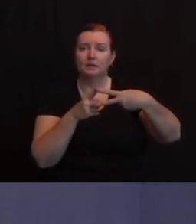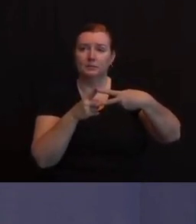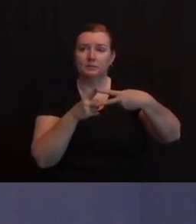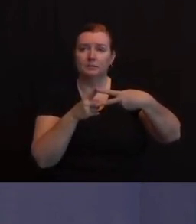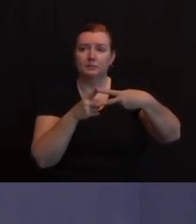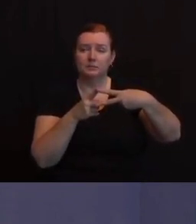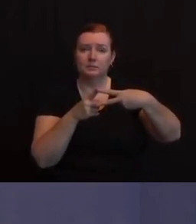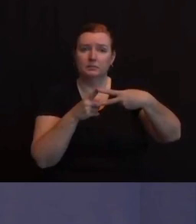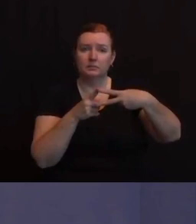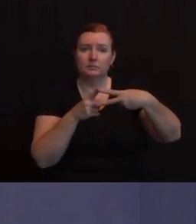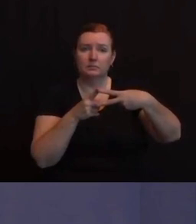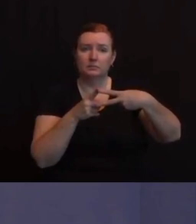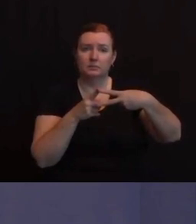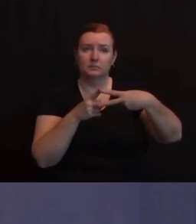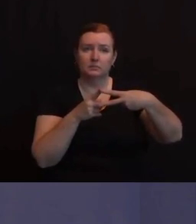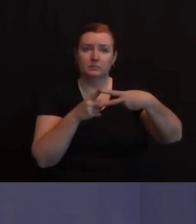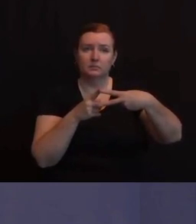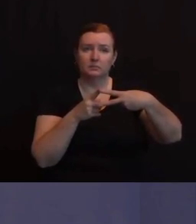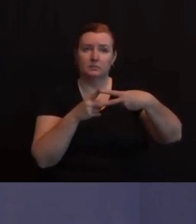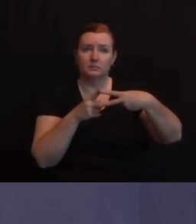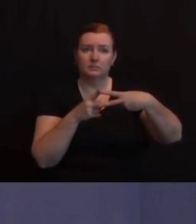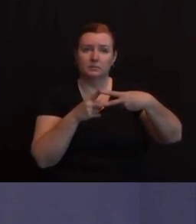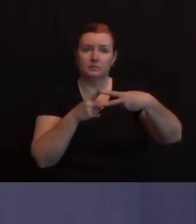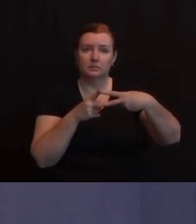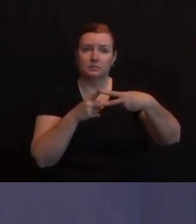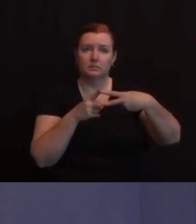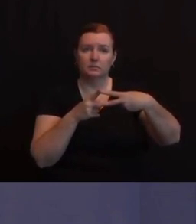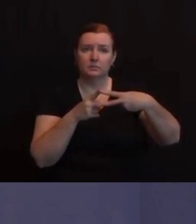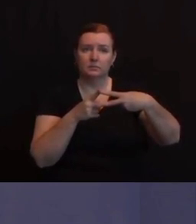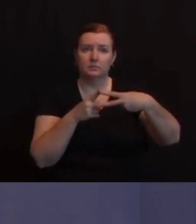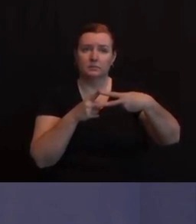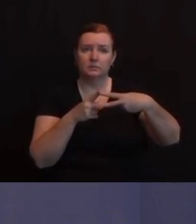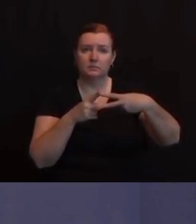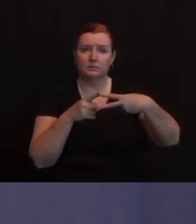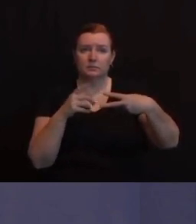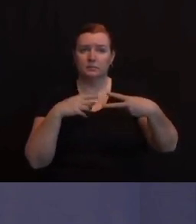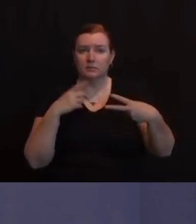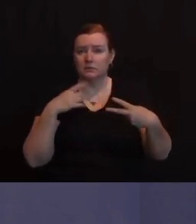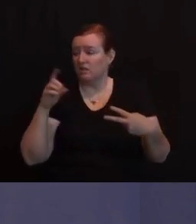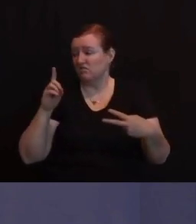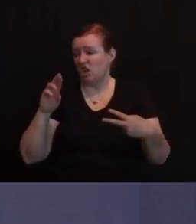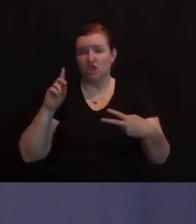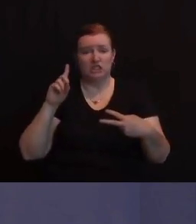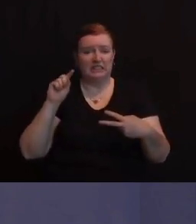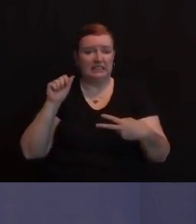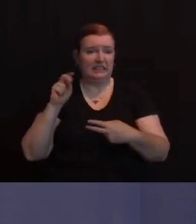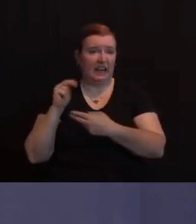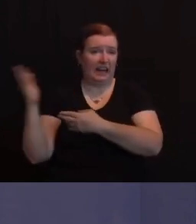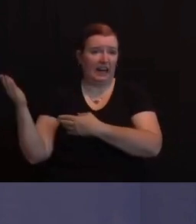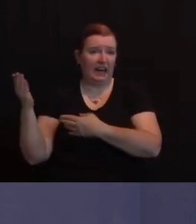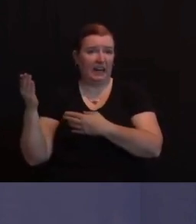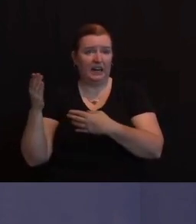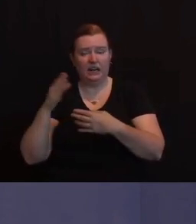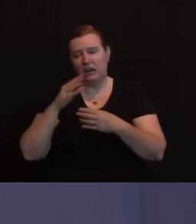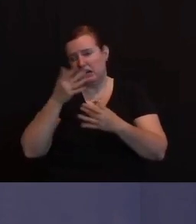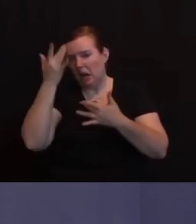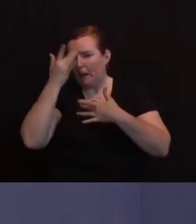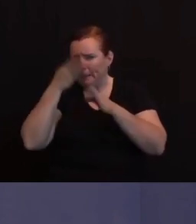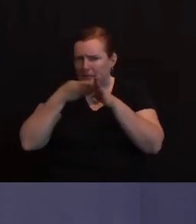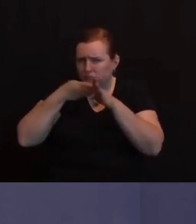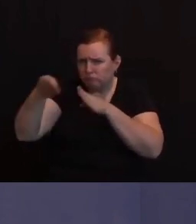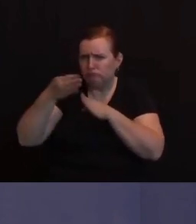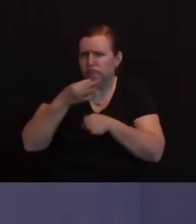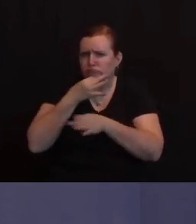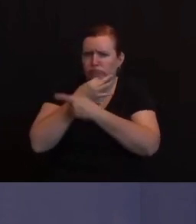conclusion was that we're going to get the epidemiologists from the 3 states and look again at the criteria and determine if we should